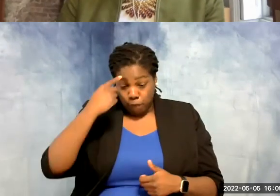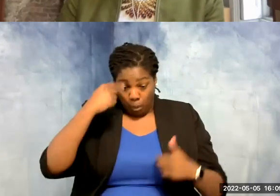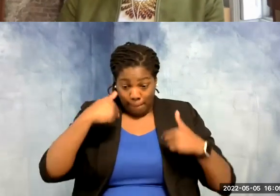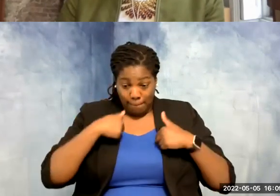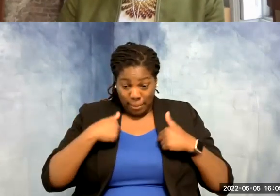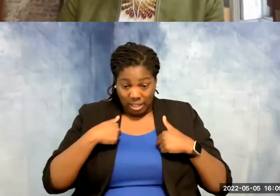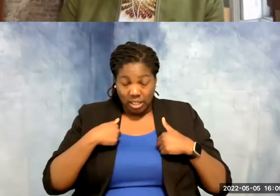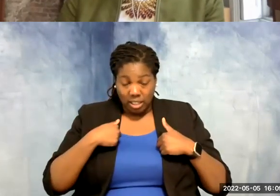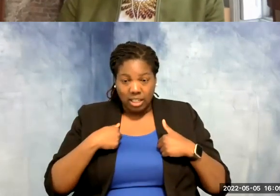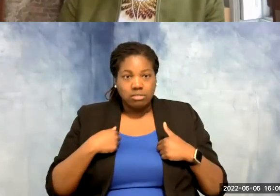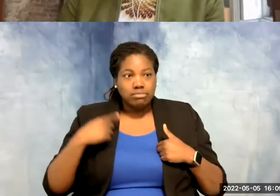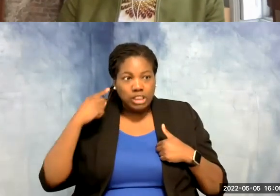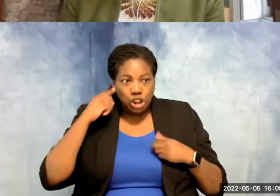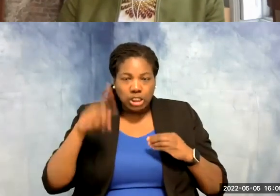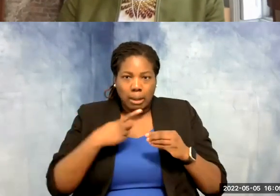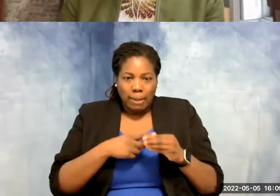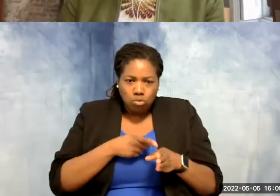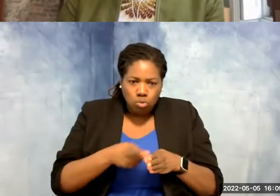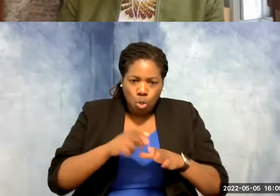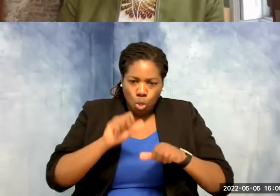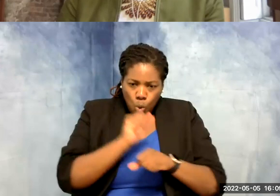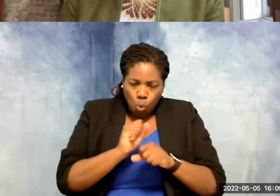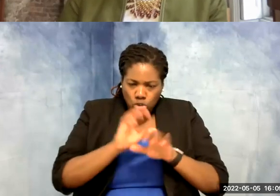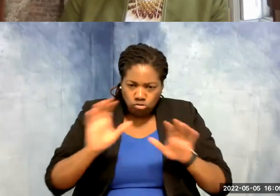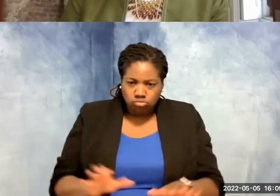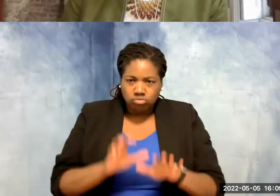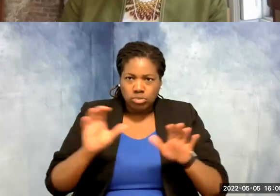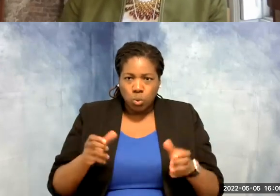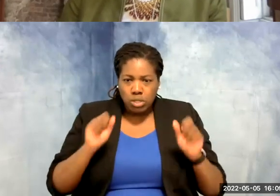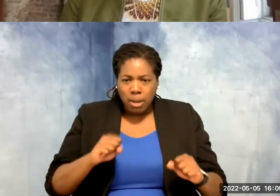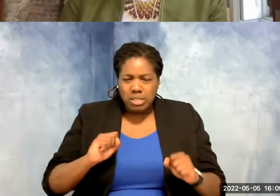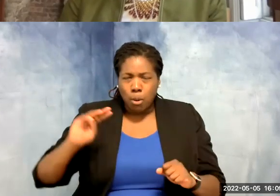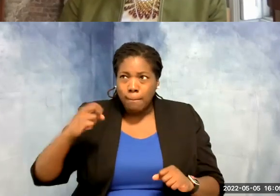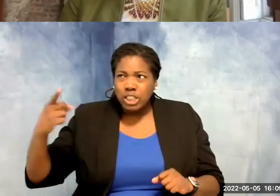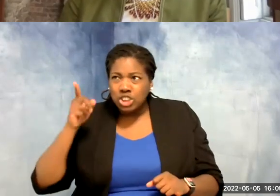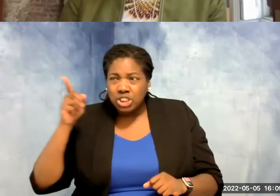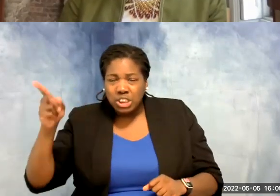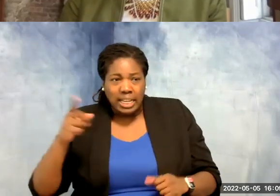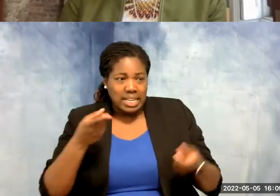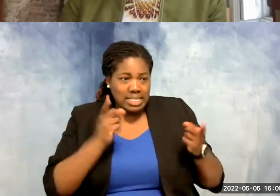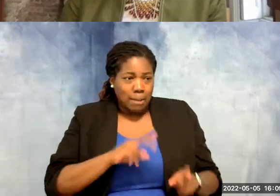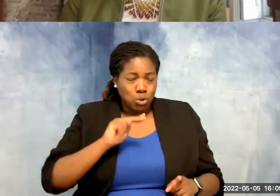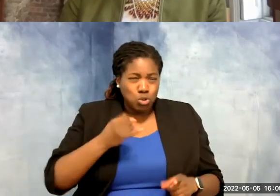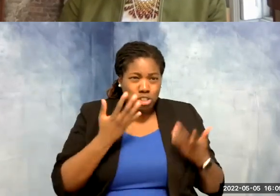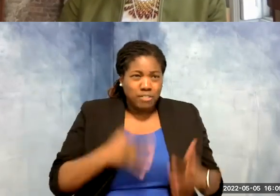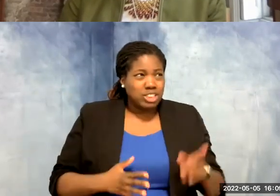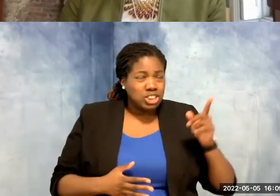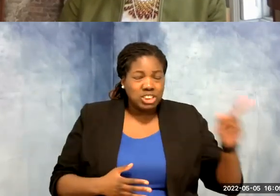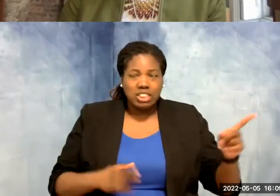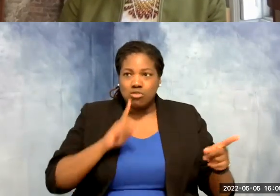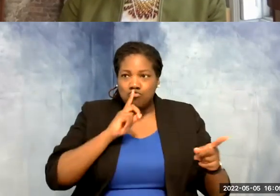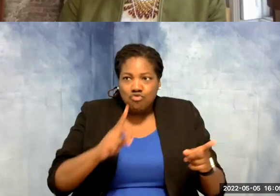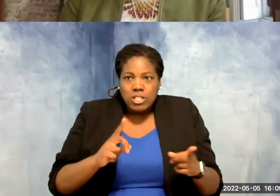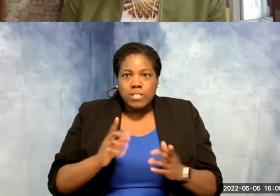this incredible work and you know, what's possible in Michigan and what's already happened in New Jersey keeps me energized